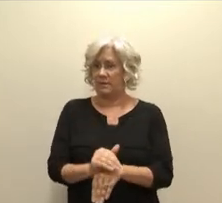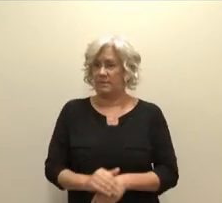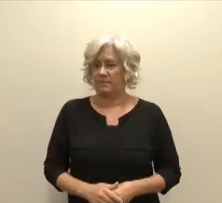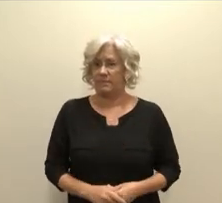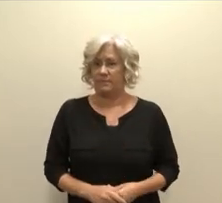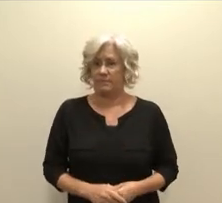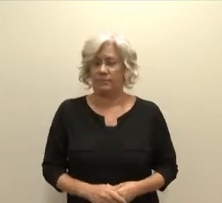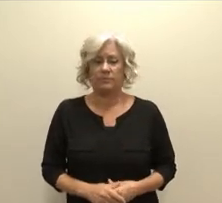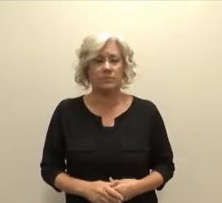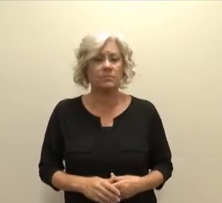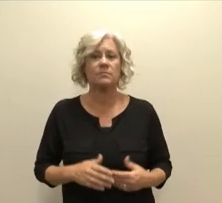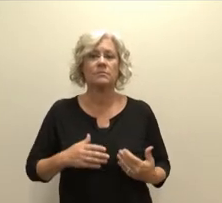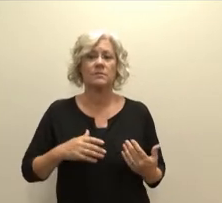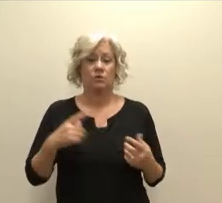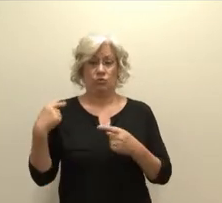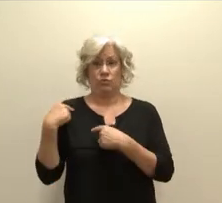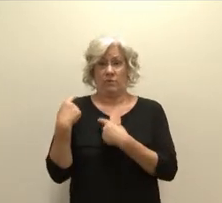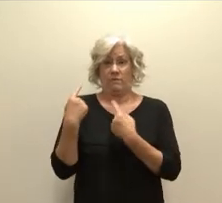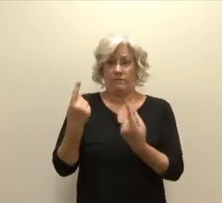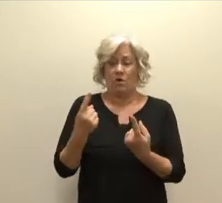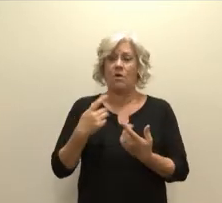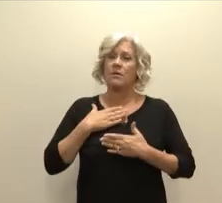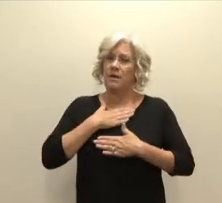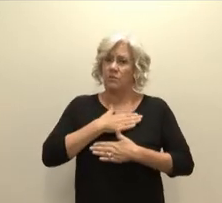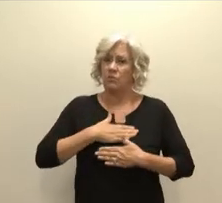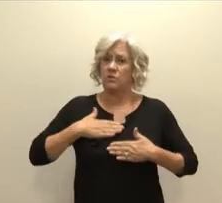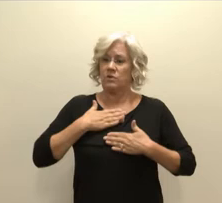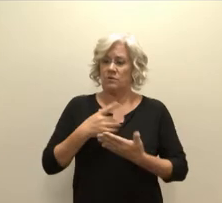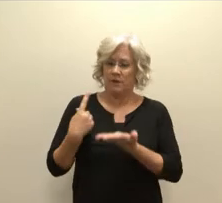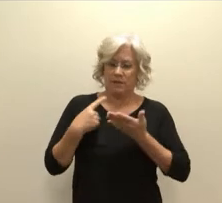I appreciate the discussions that have ensued since March.